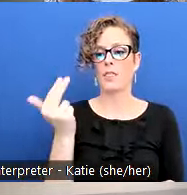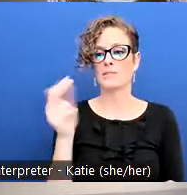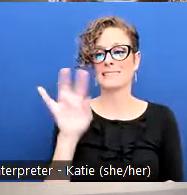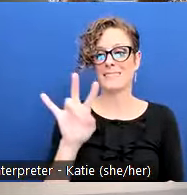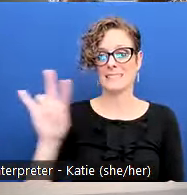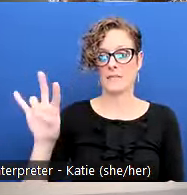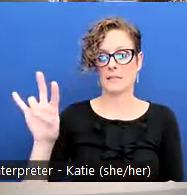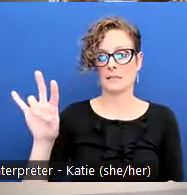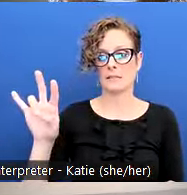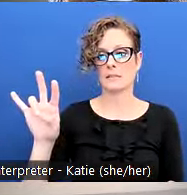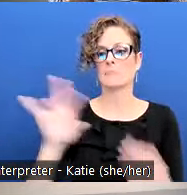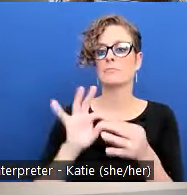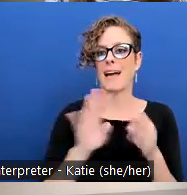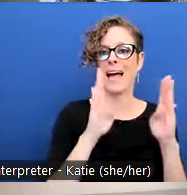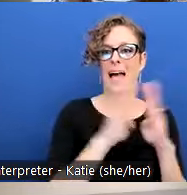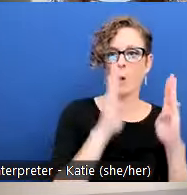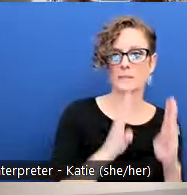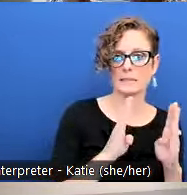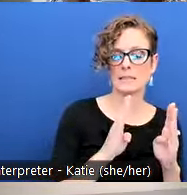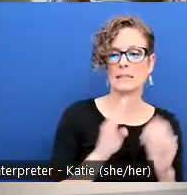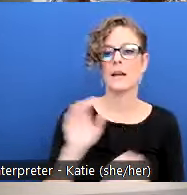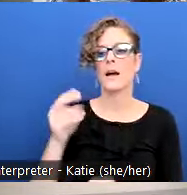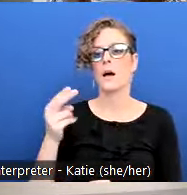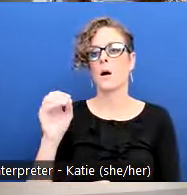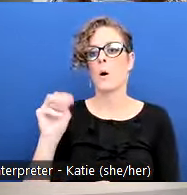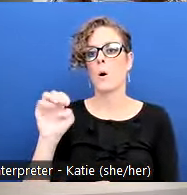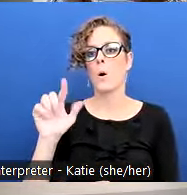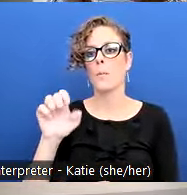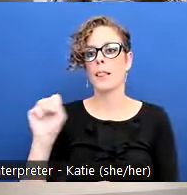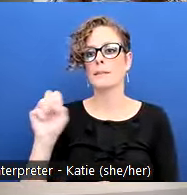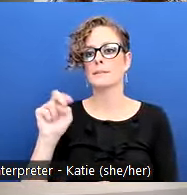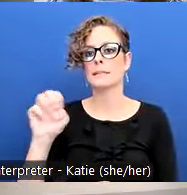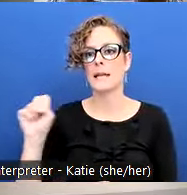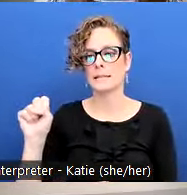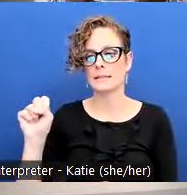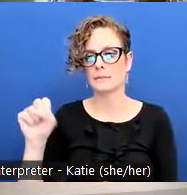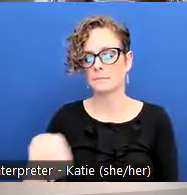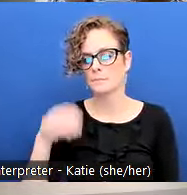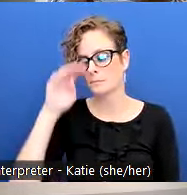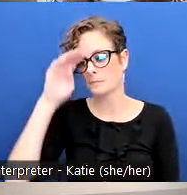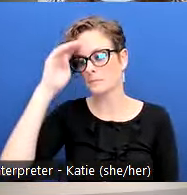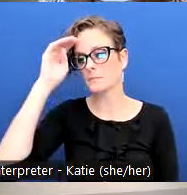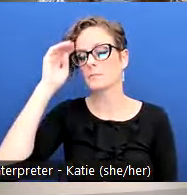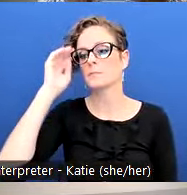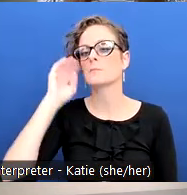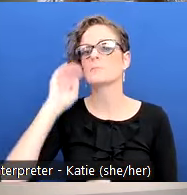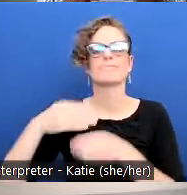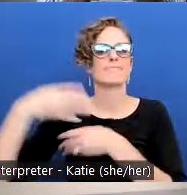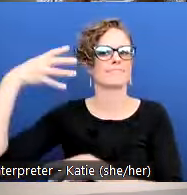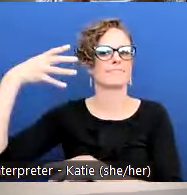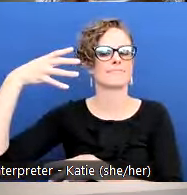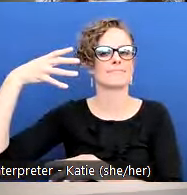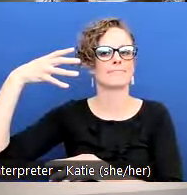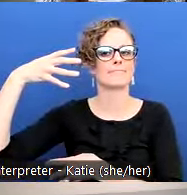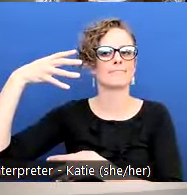to housing and homelessness, and that again has a long list of things that are eligible for funding, but I